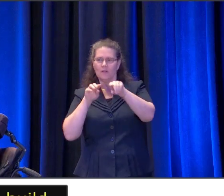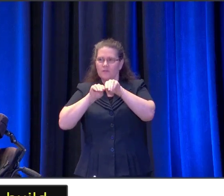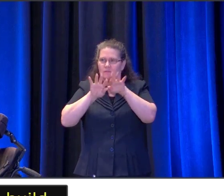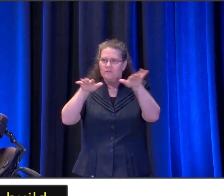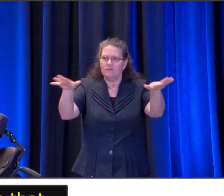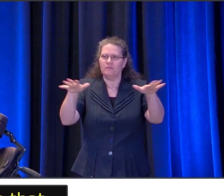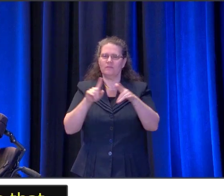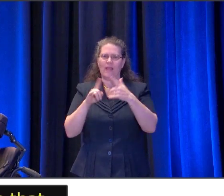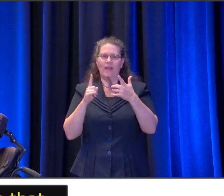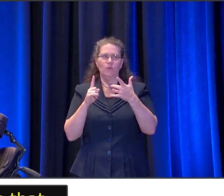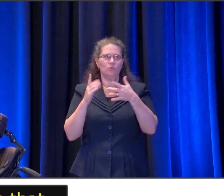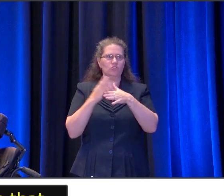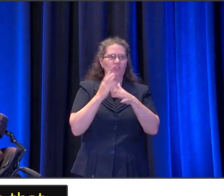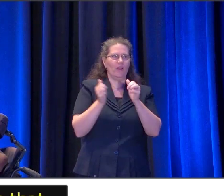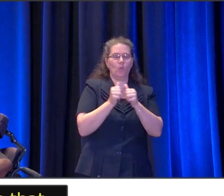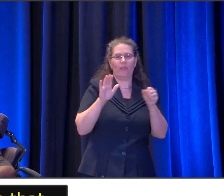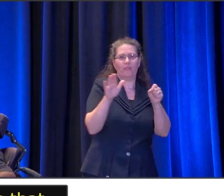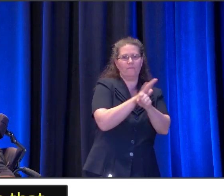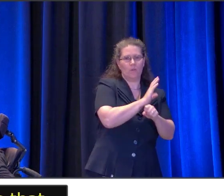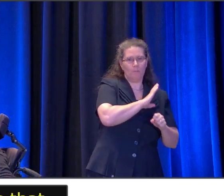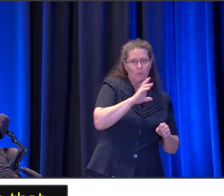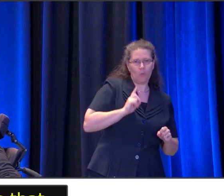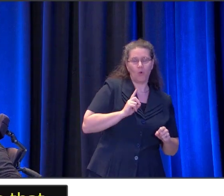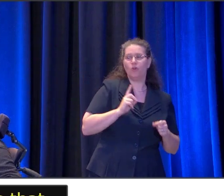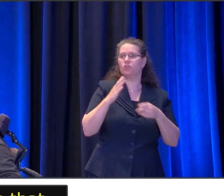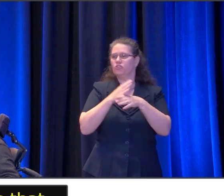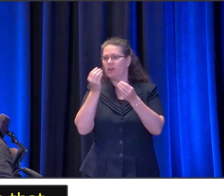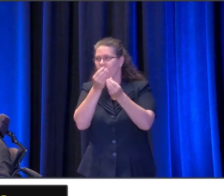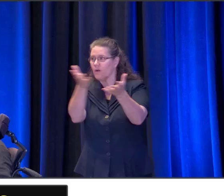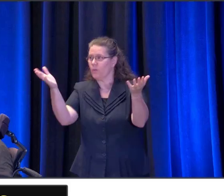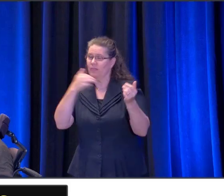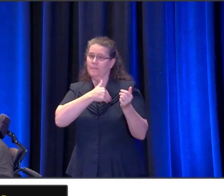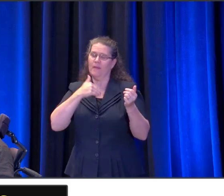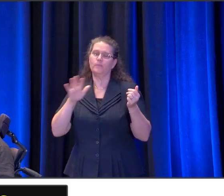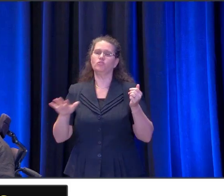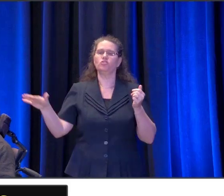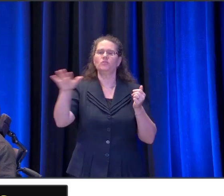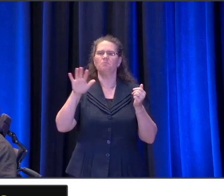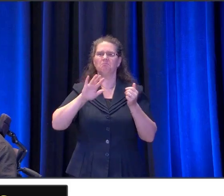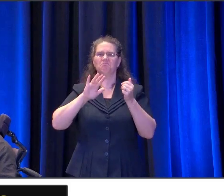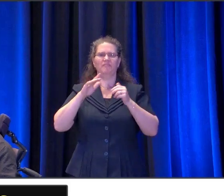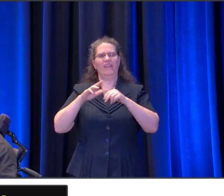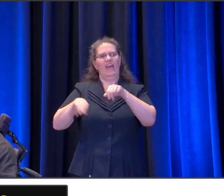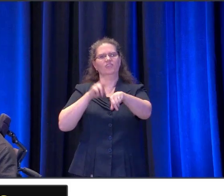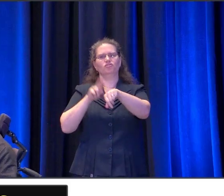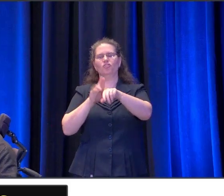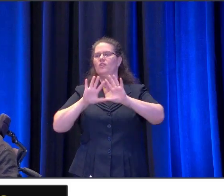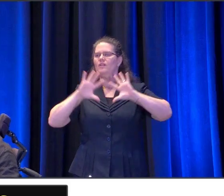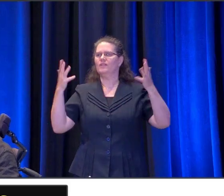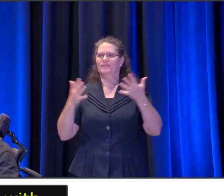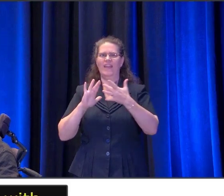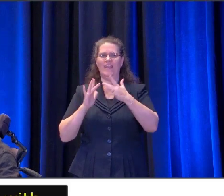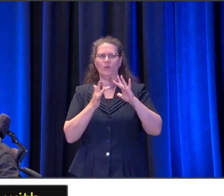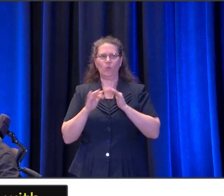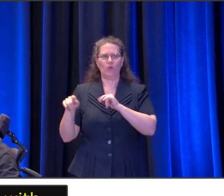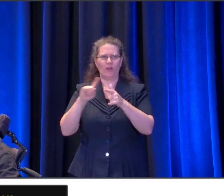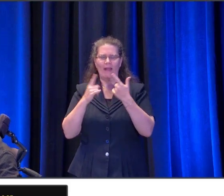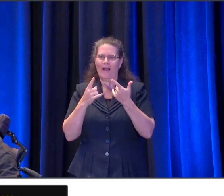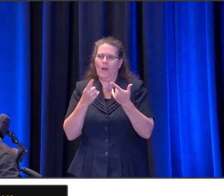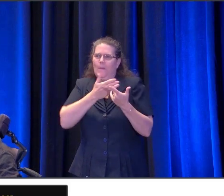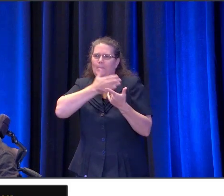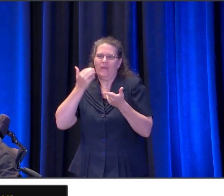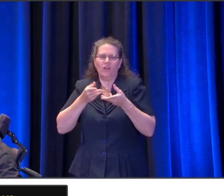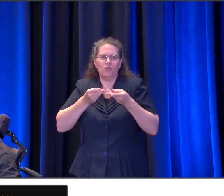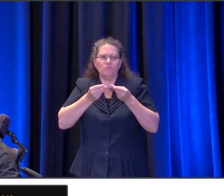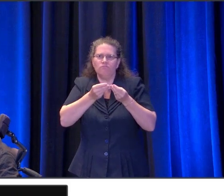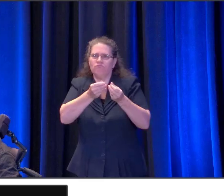the full board, shared with membership, shared really with our national network, how do we continue to find ways to really make that much more